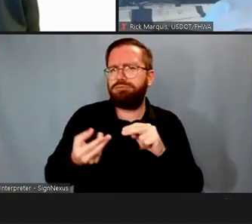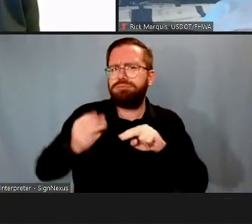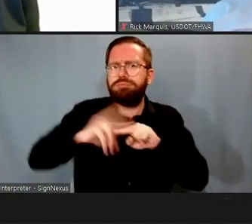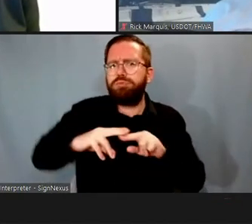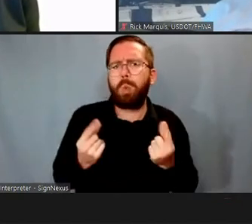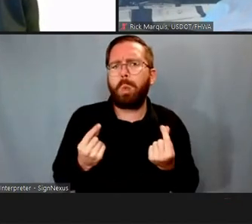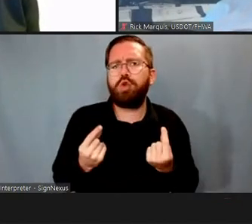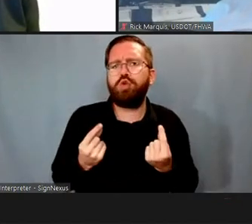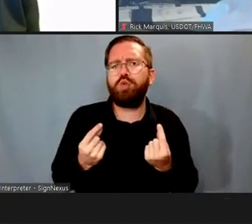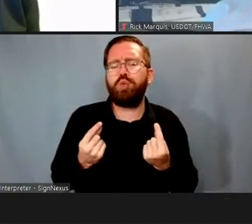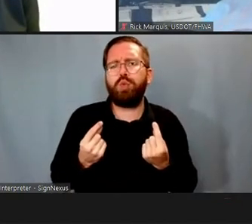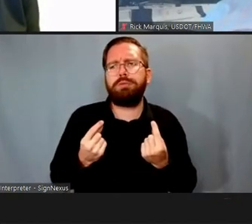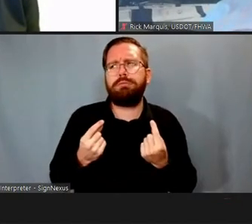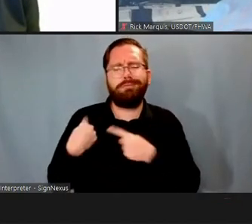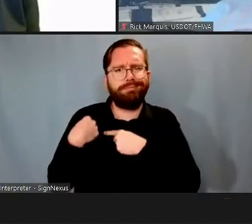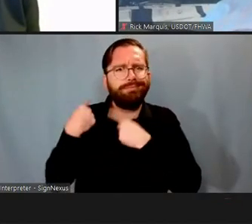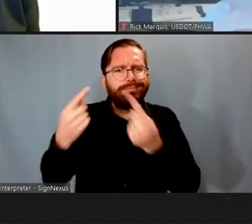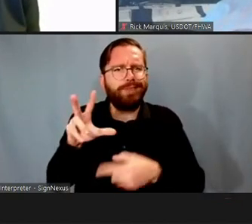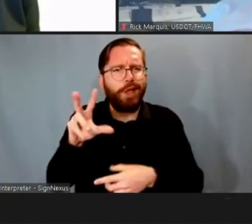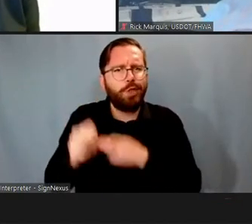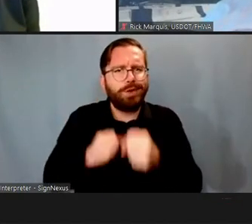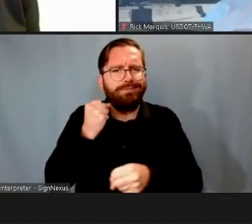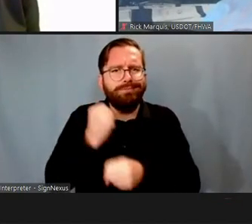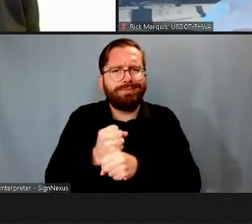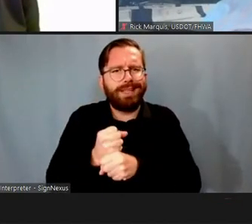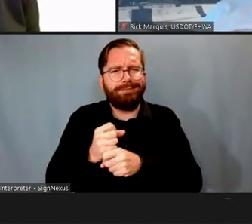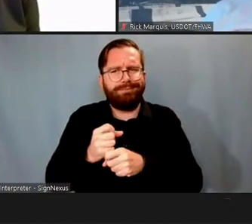hasn't changed the last 30 years